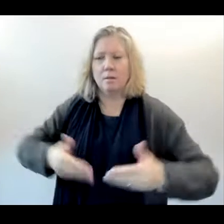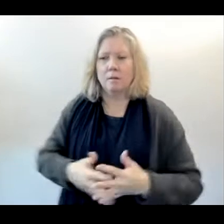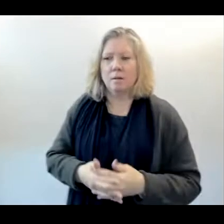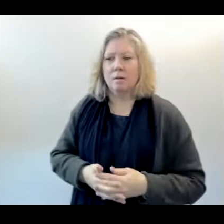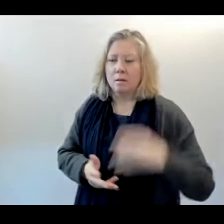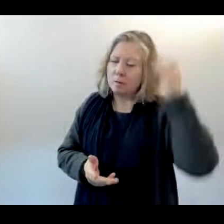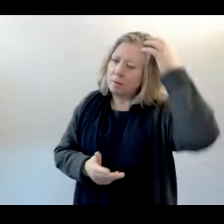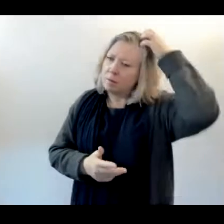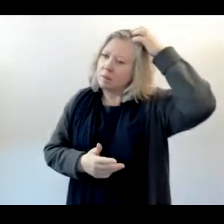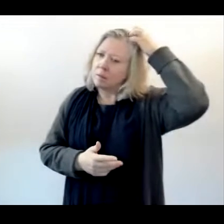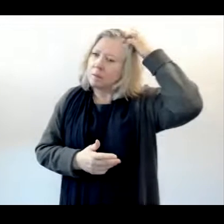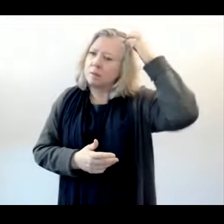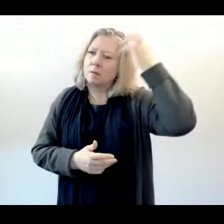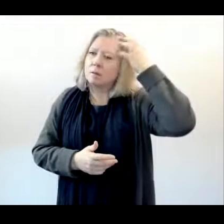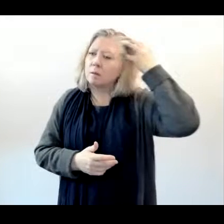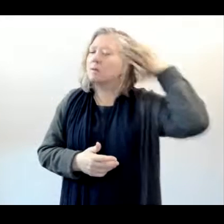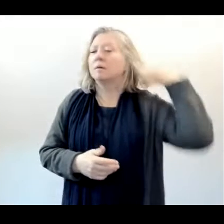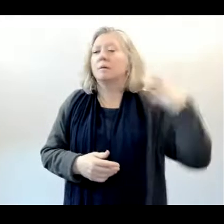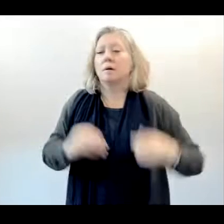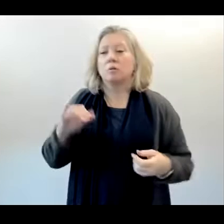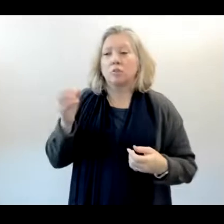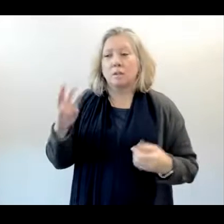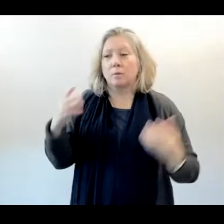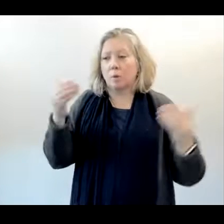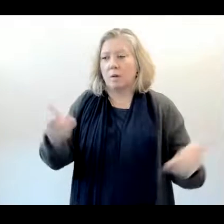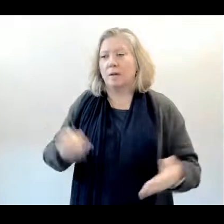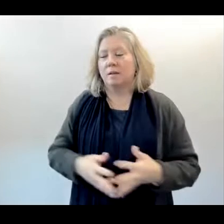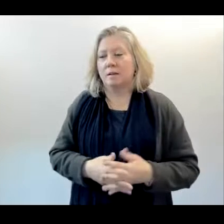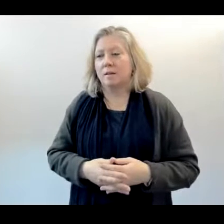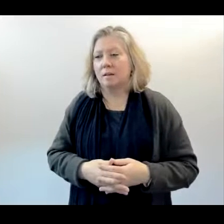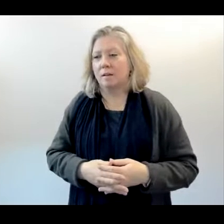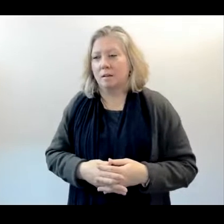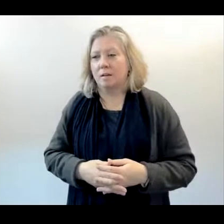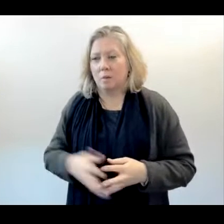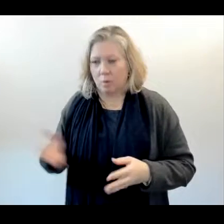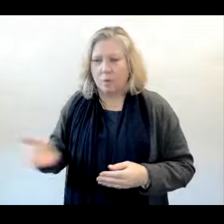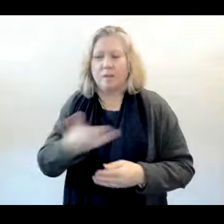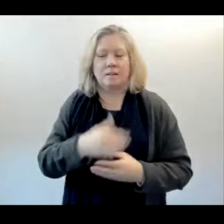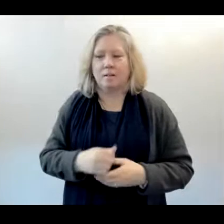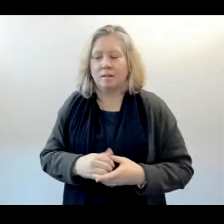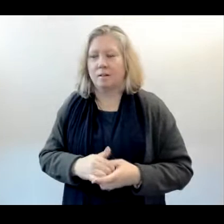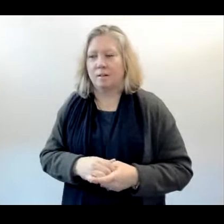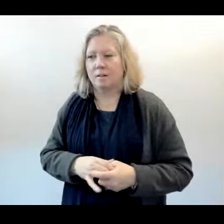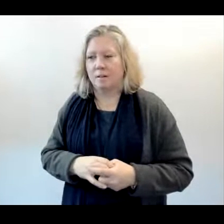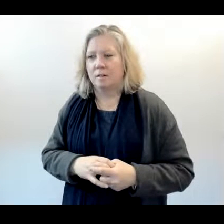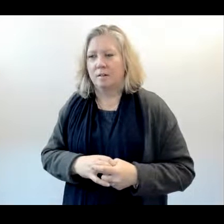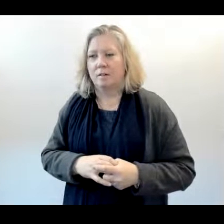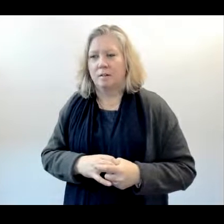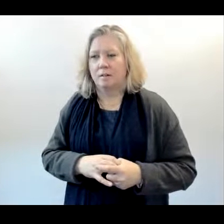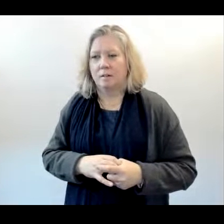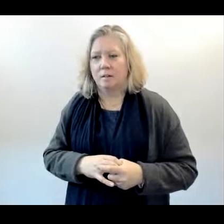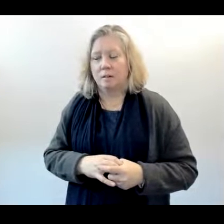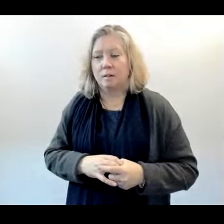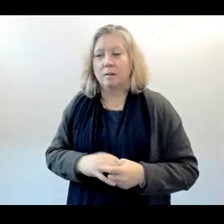So it's go ahead, JW. No, please go ahead. Okay, so it's we